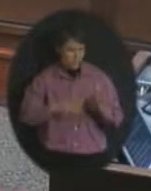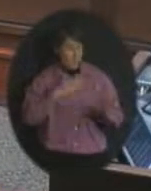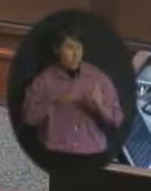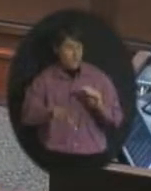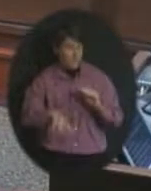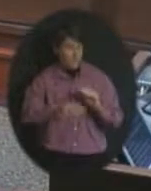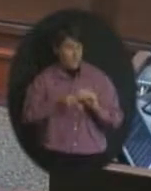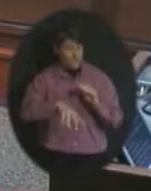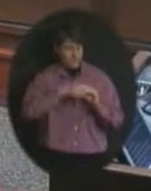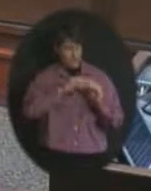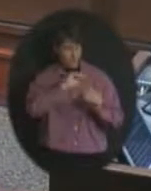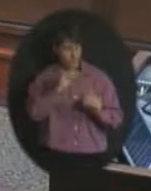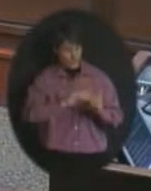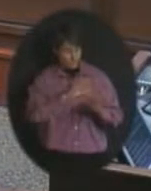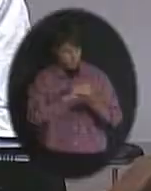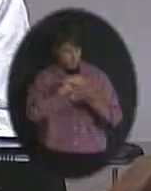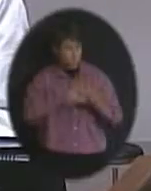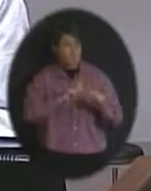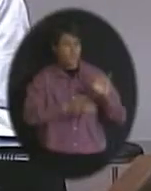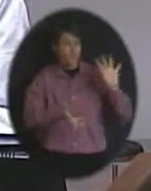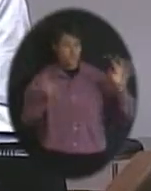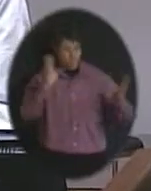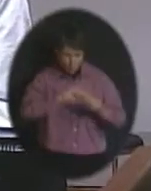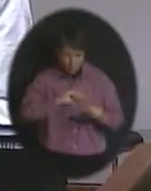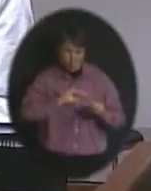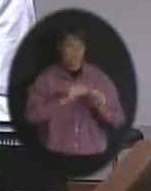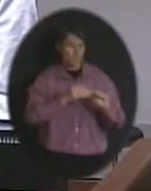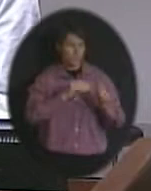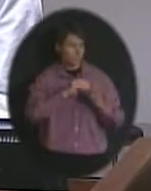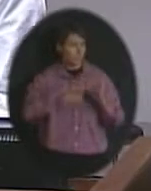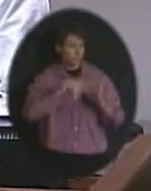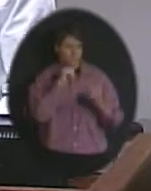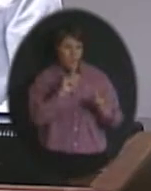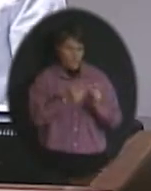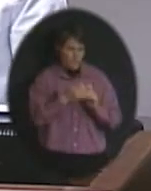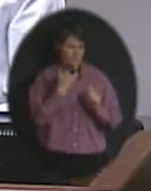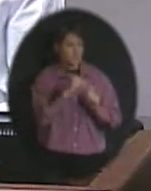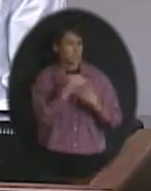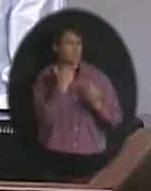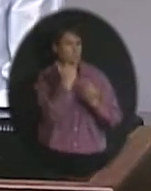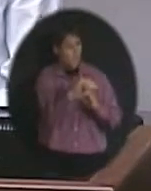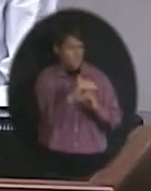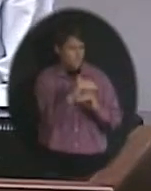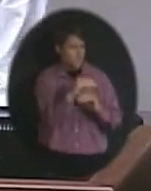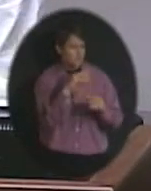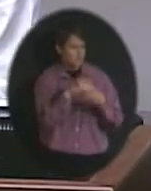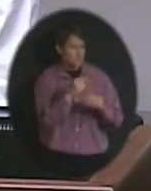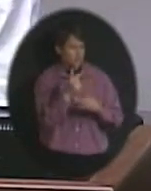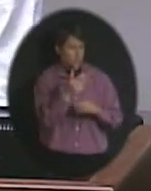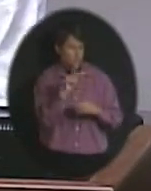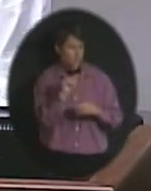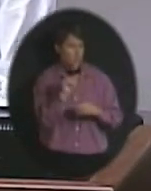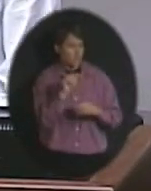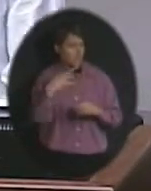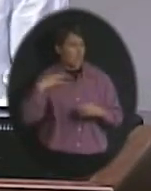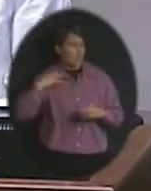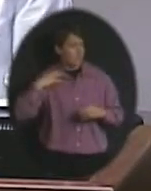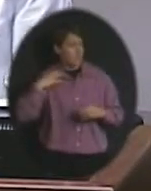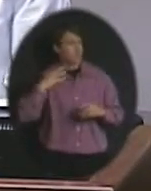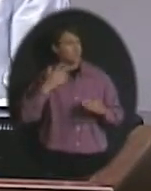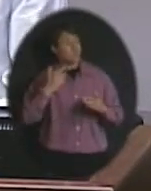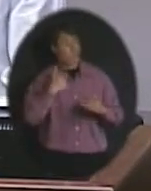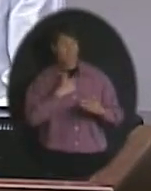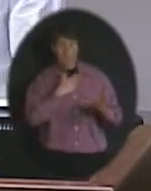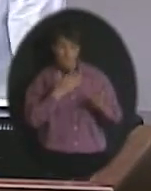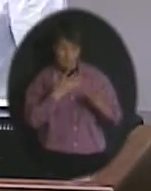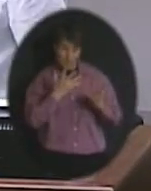additional Olathe students, but the total number of students will not change. Okay. We're still capped in the grant application. While we may want